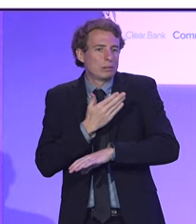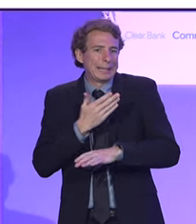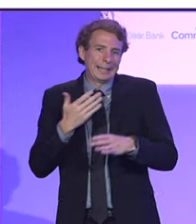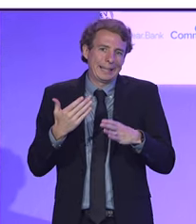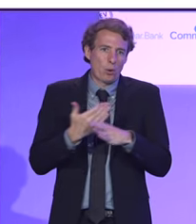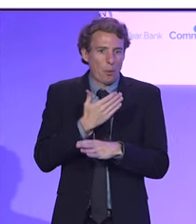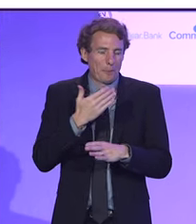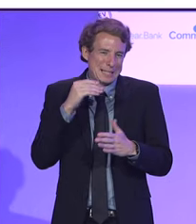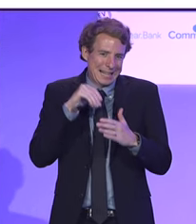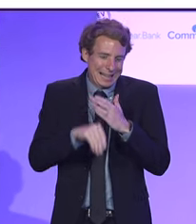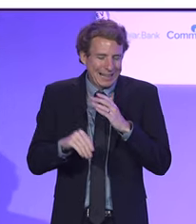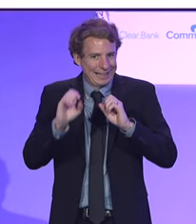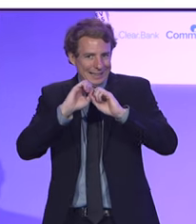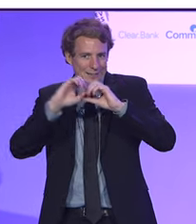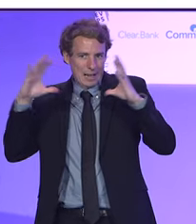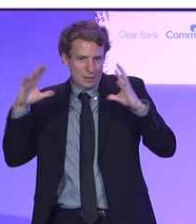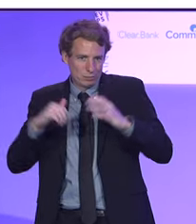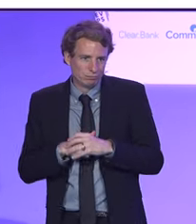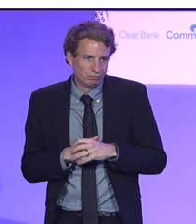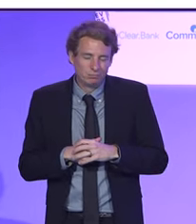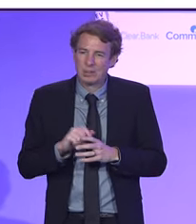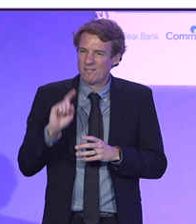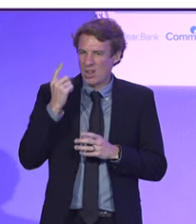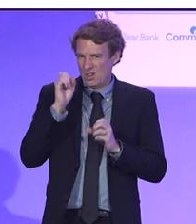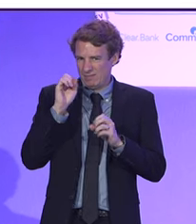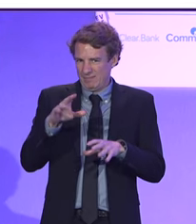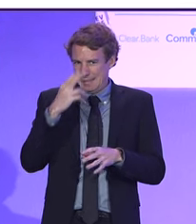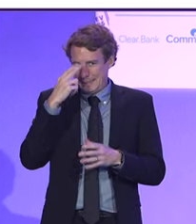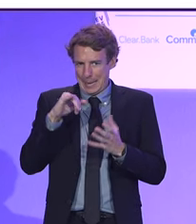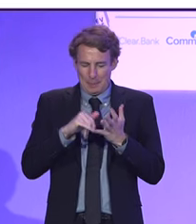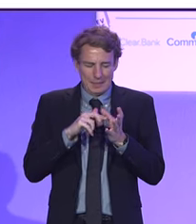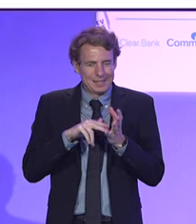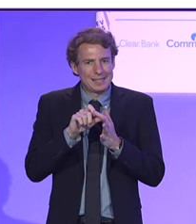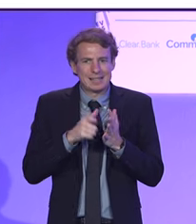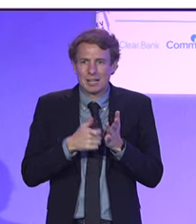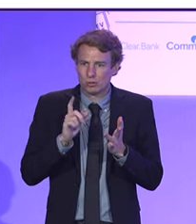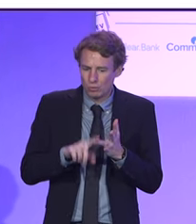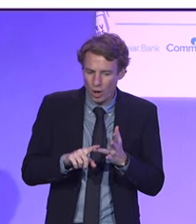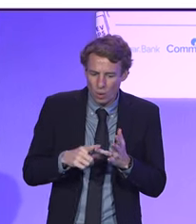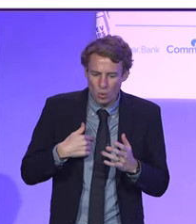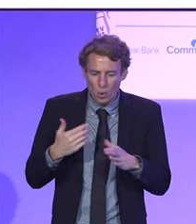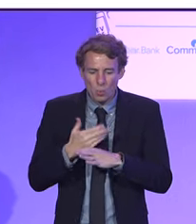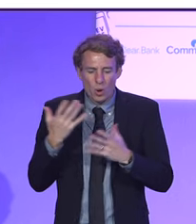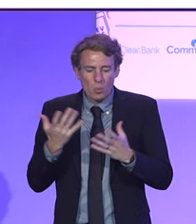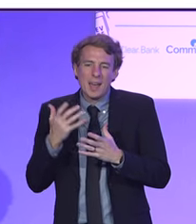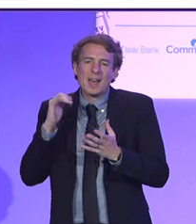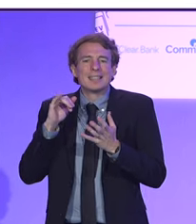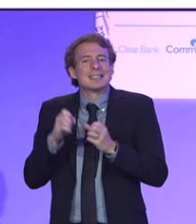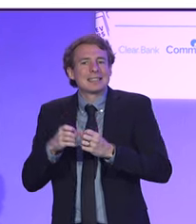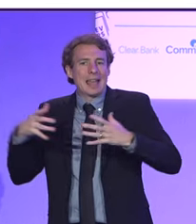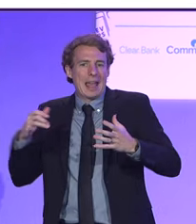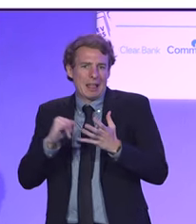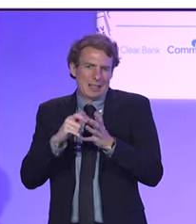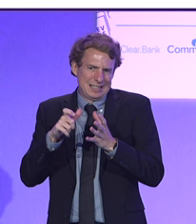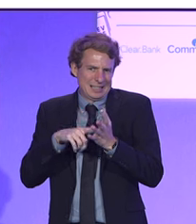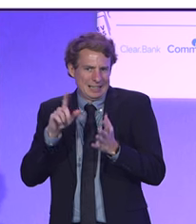introduce myself first. My name is Sandro. I work as a senior consultant at The Scale Factory. The Scale Factory is a